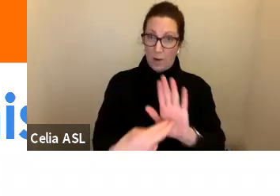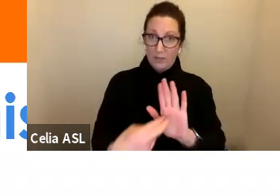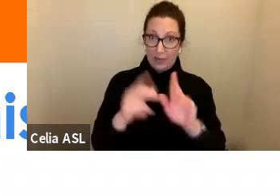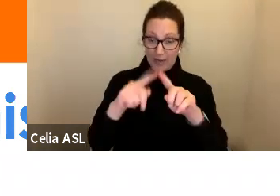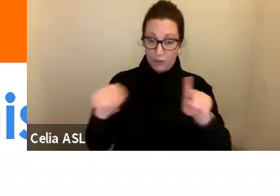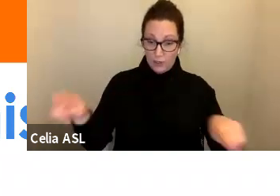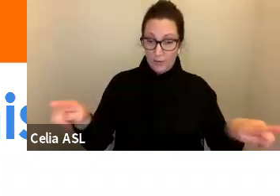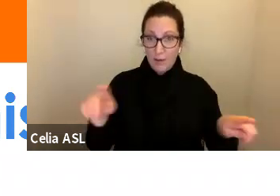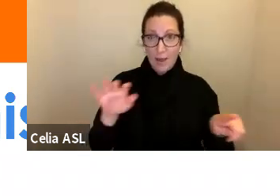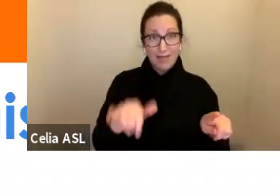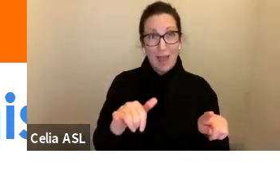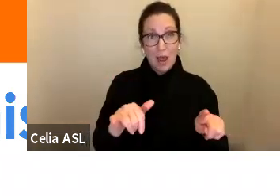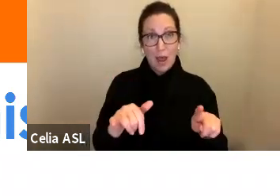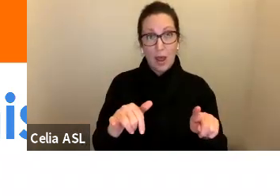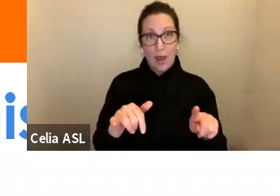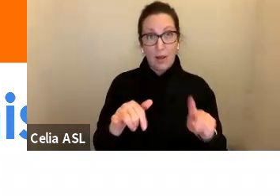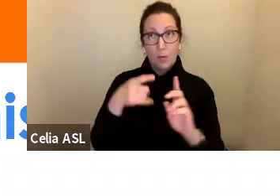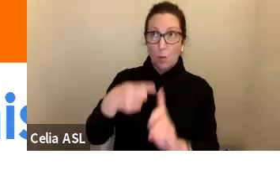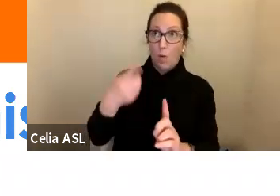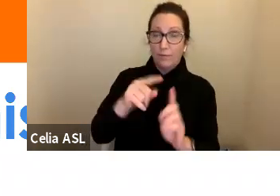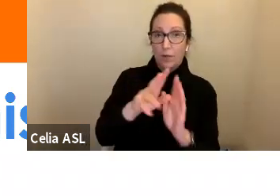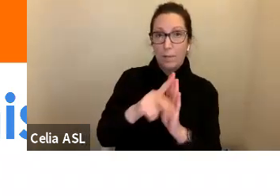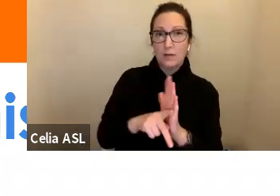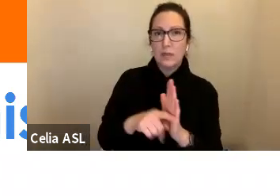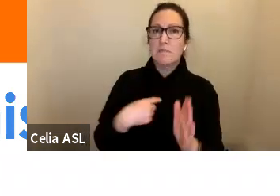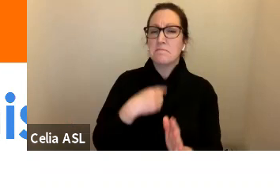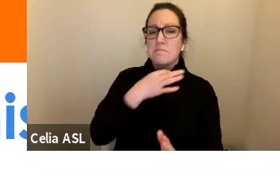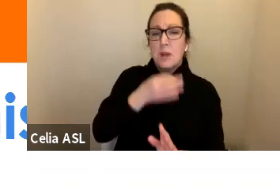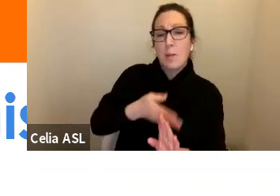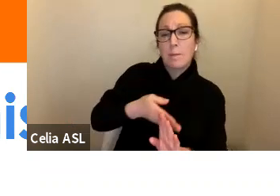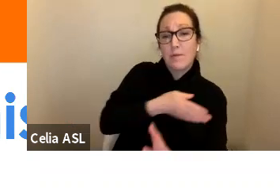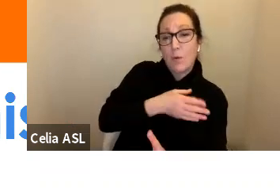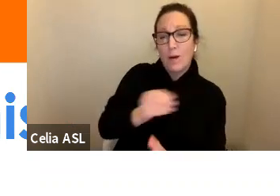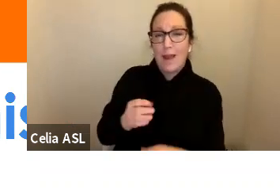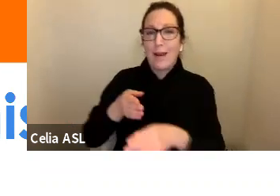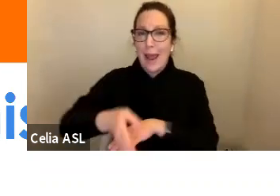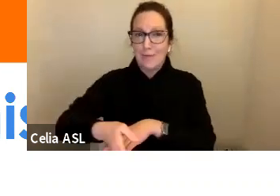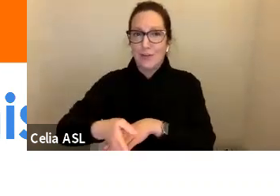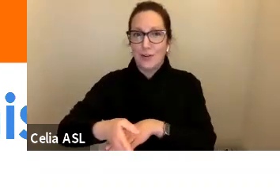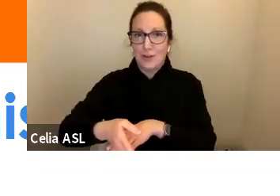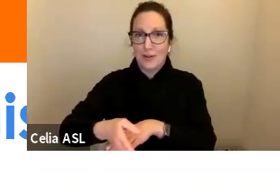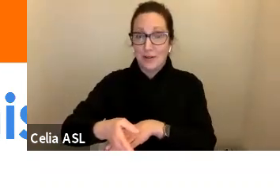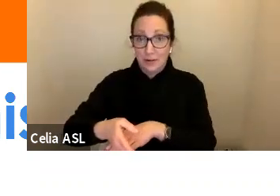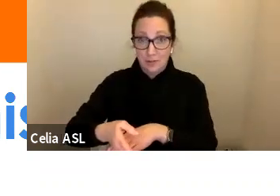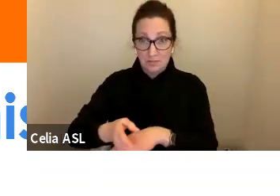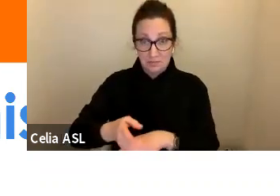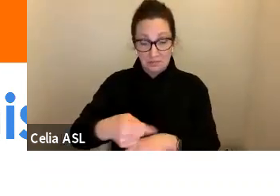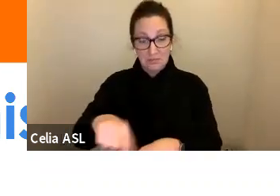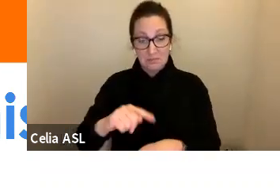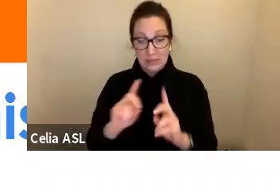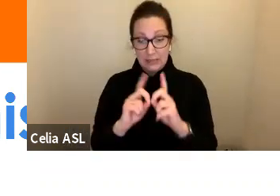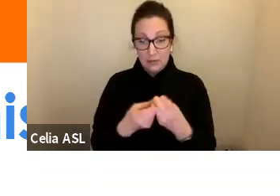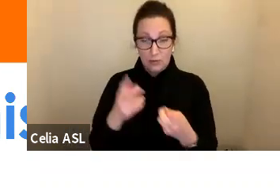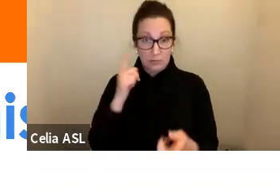these policies, what the before and after picture are with regards to how much improvement these